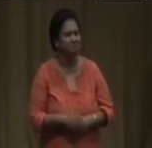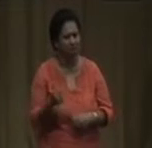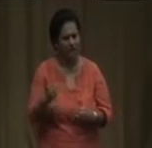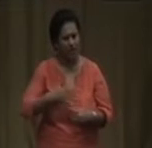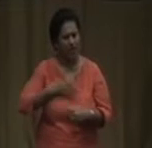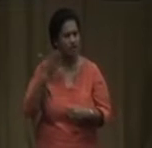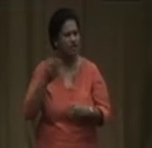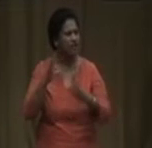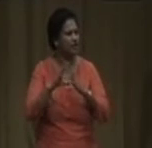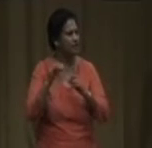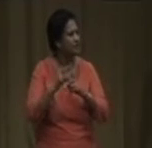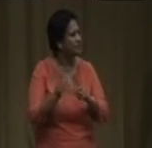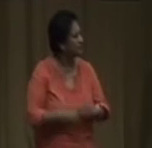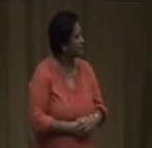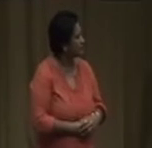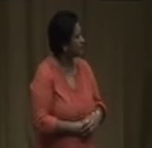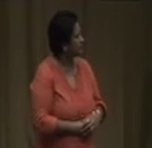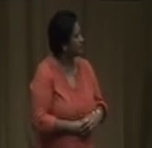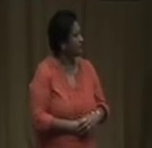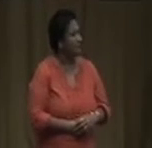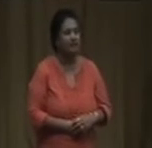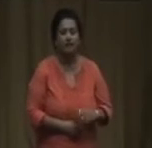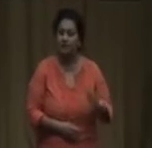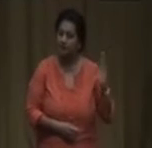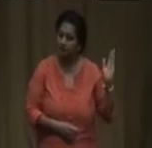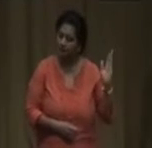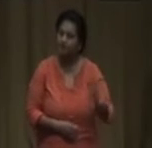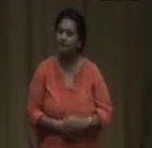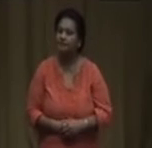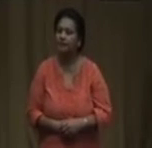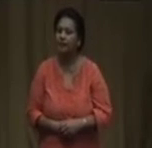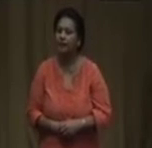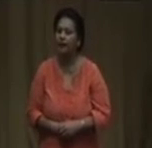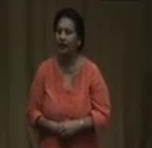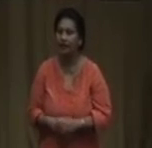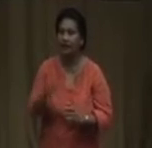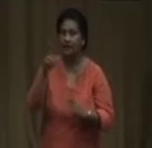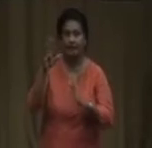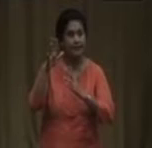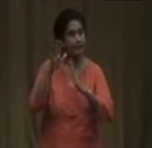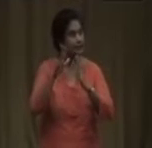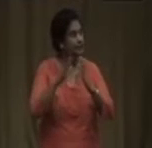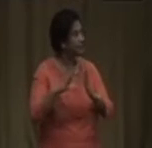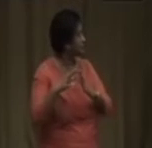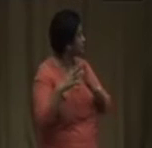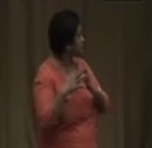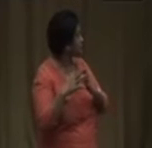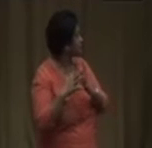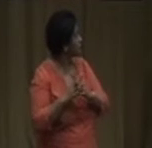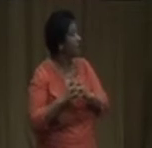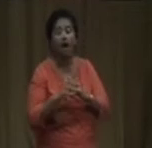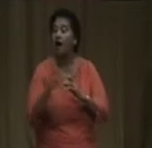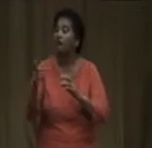This is another very interesting initiative which comes from a philanthropic organization, Modern States. What Modern States are